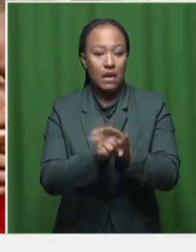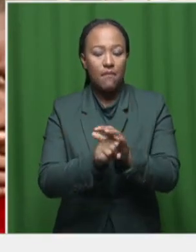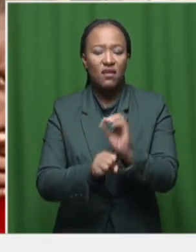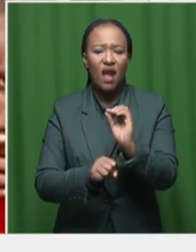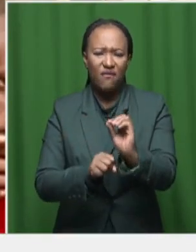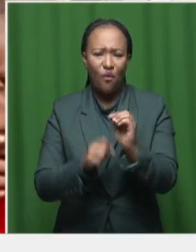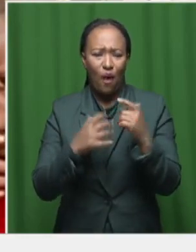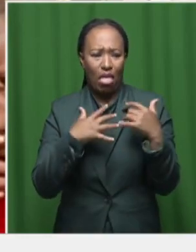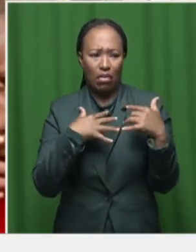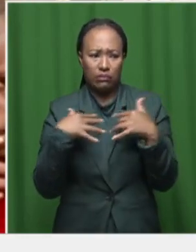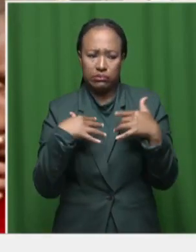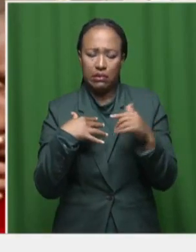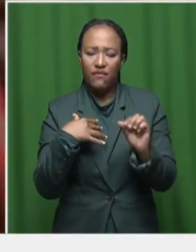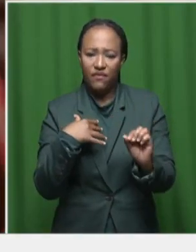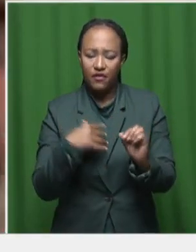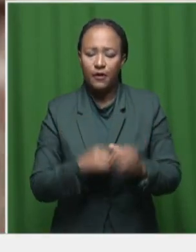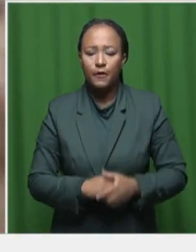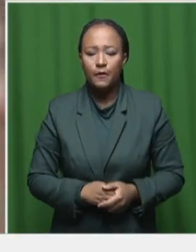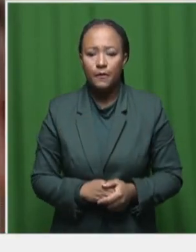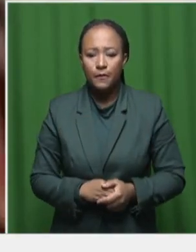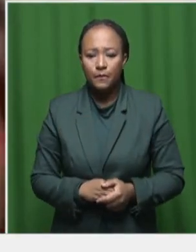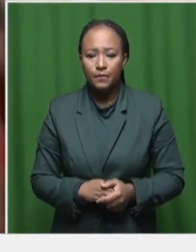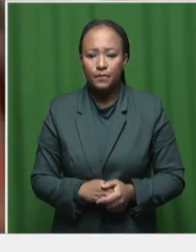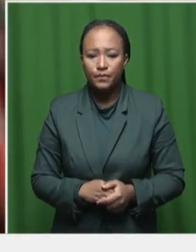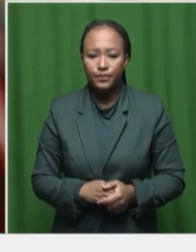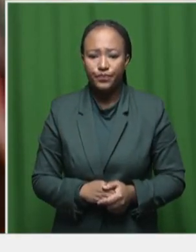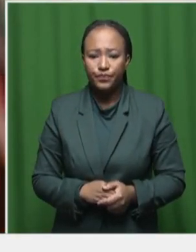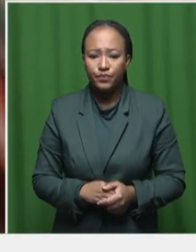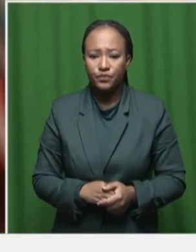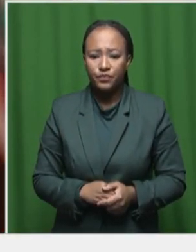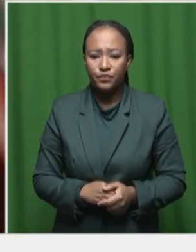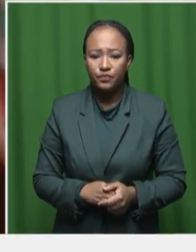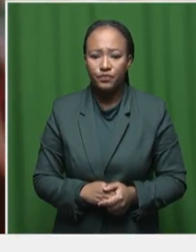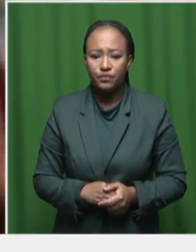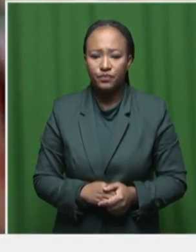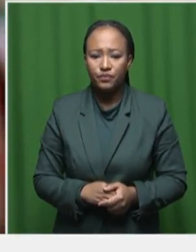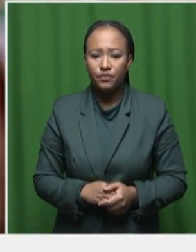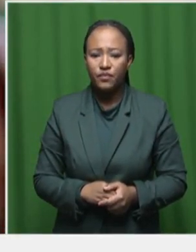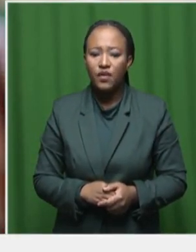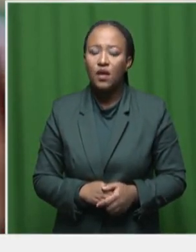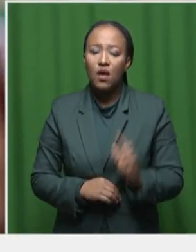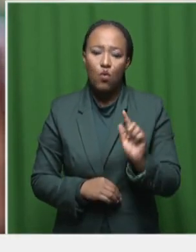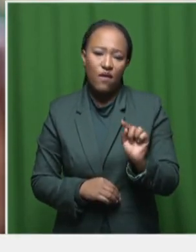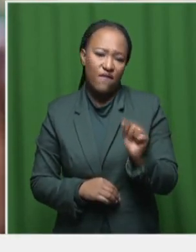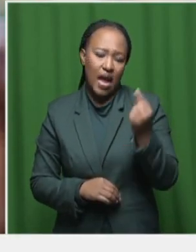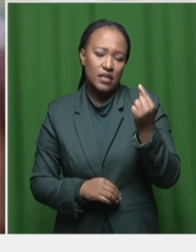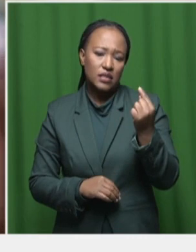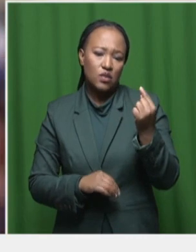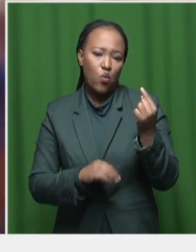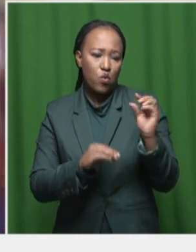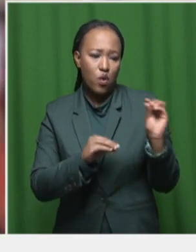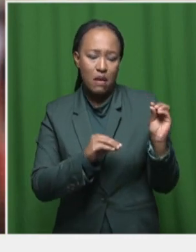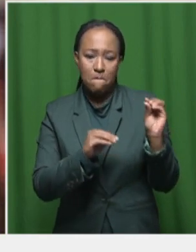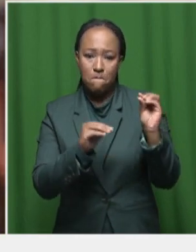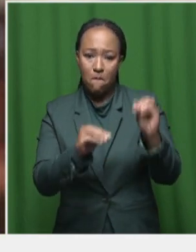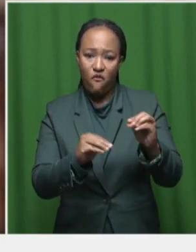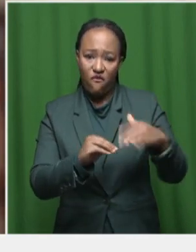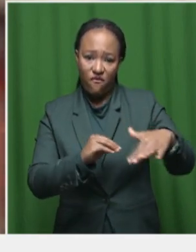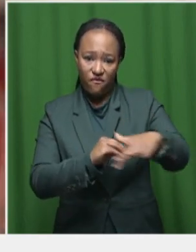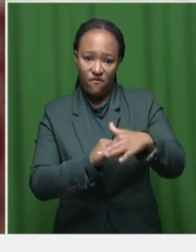conflict. UNHCR's strategy here for the response is first to